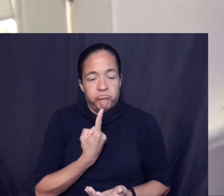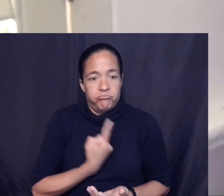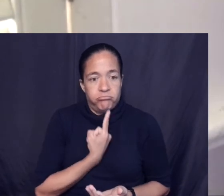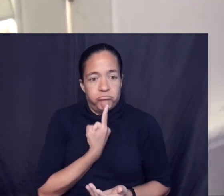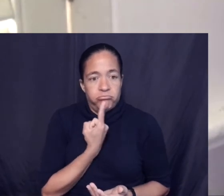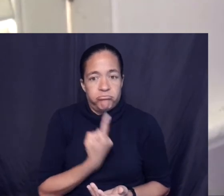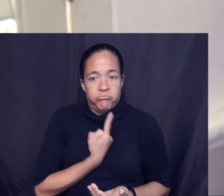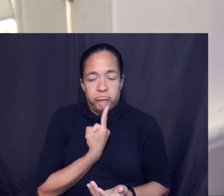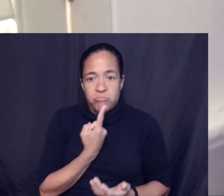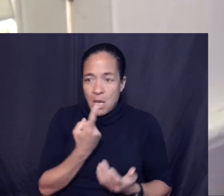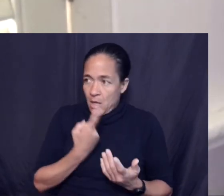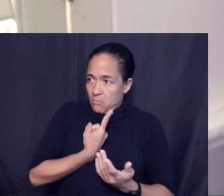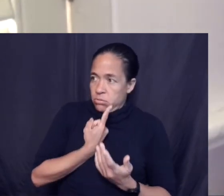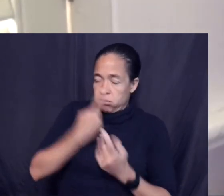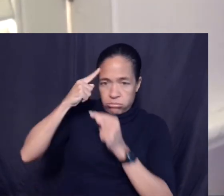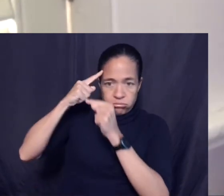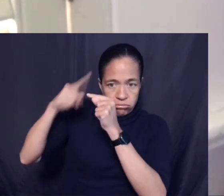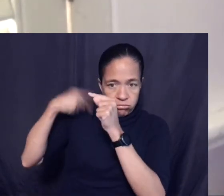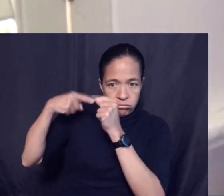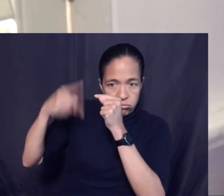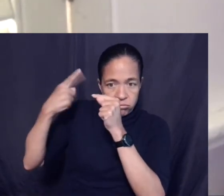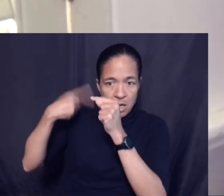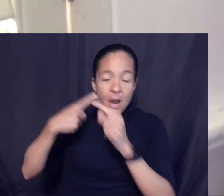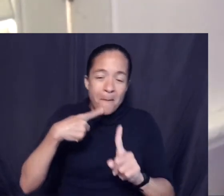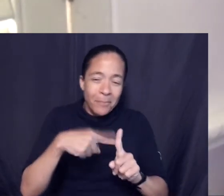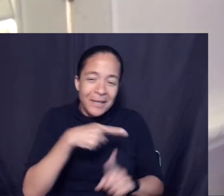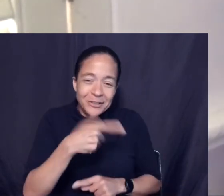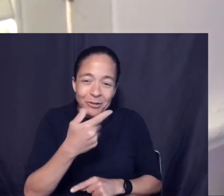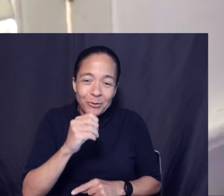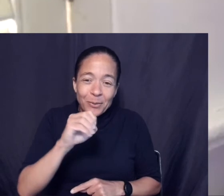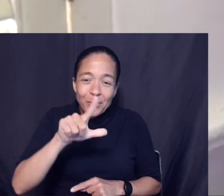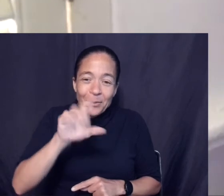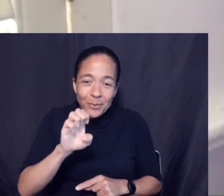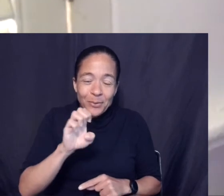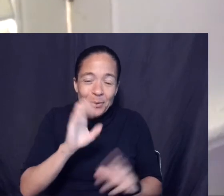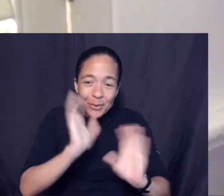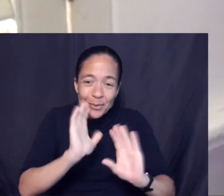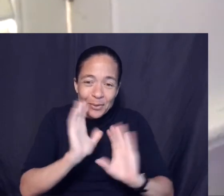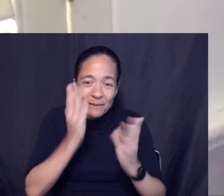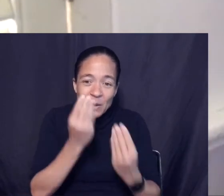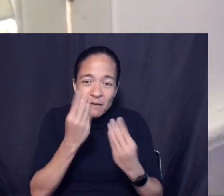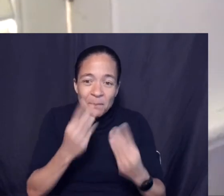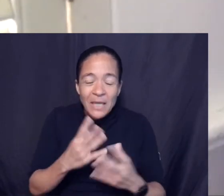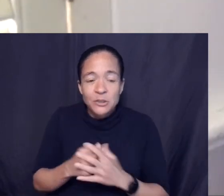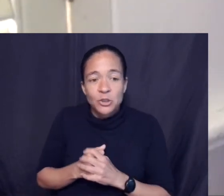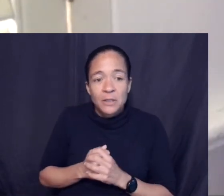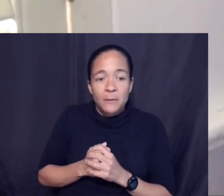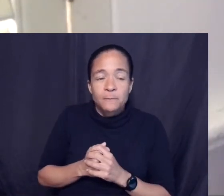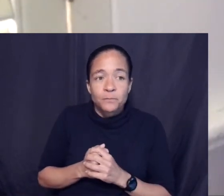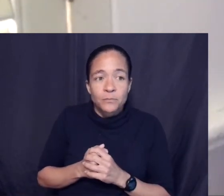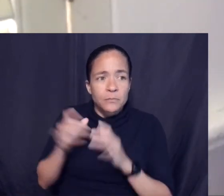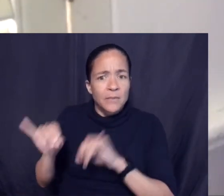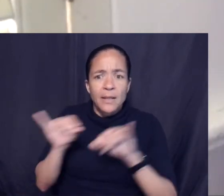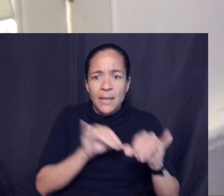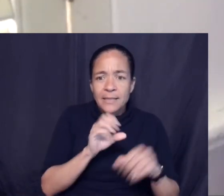alone, and very alone with your thoughts and Google. And you have to